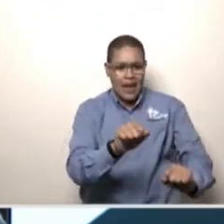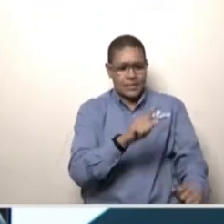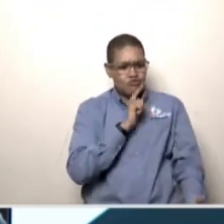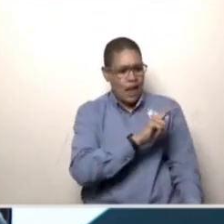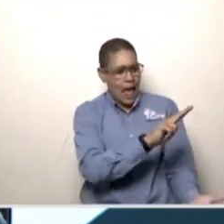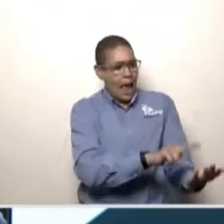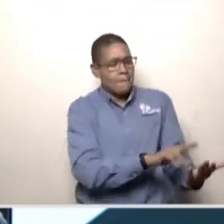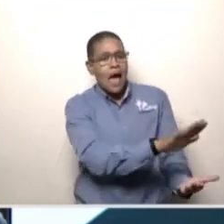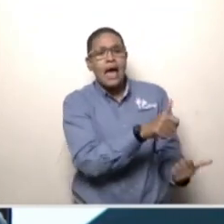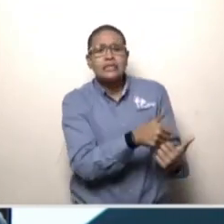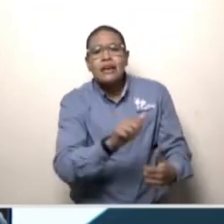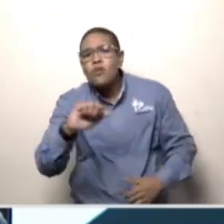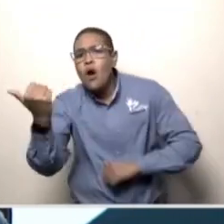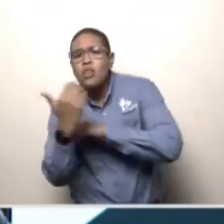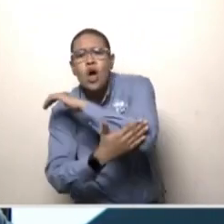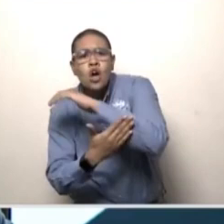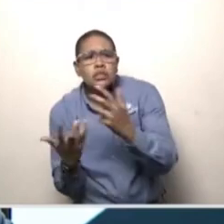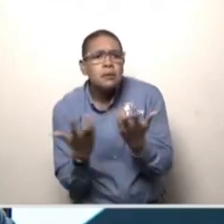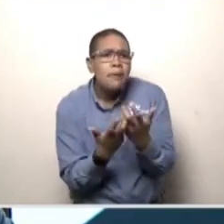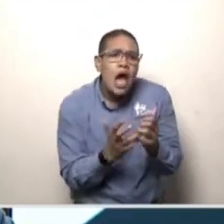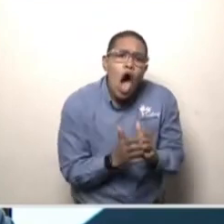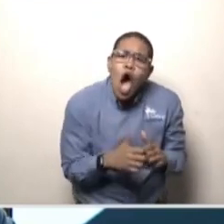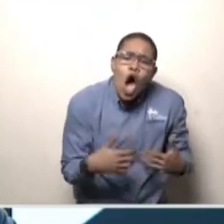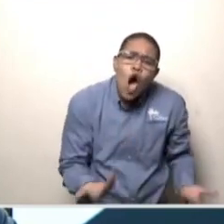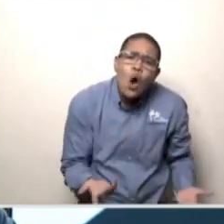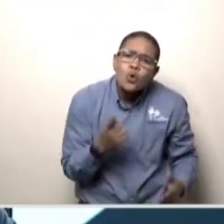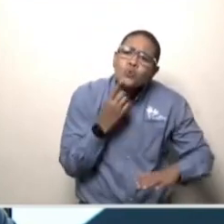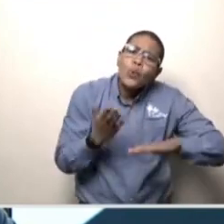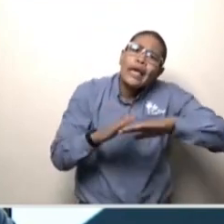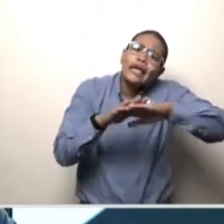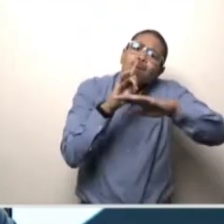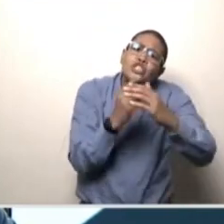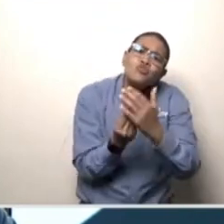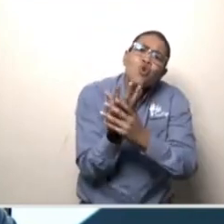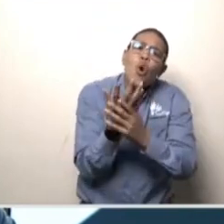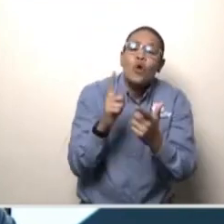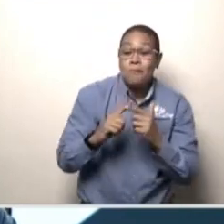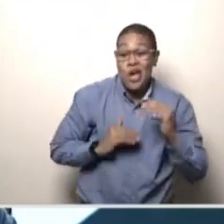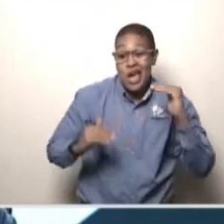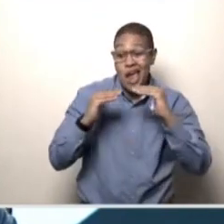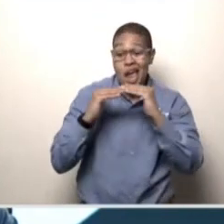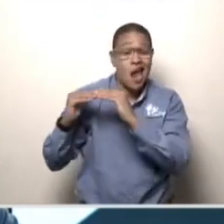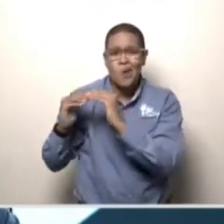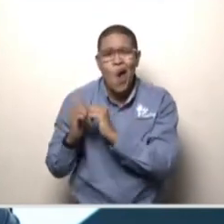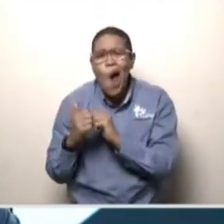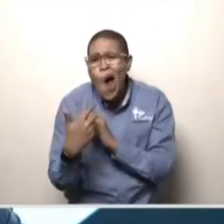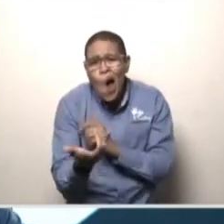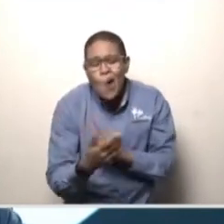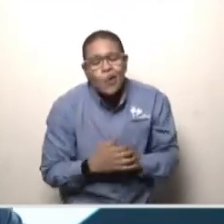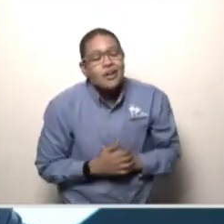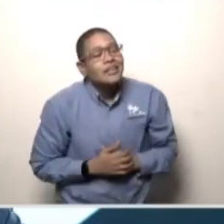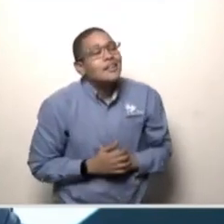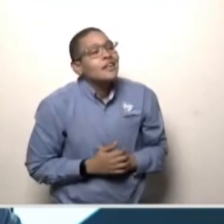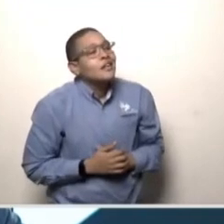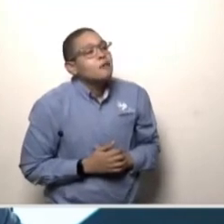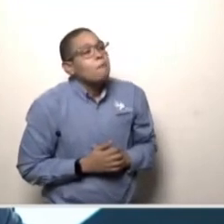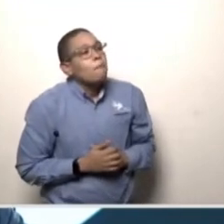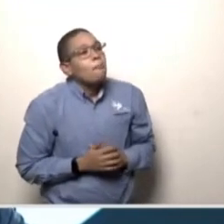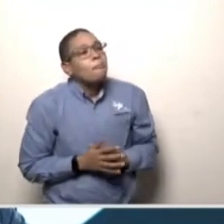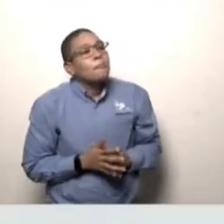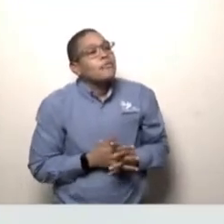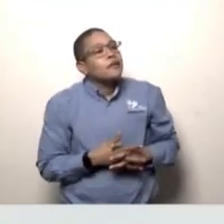applied to other countries to increase growth and equity? A very important question. I